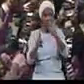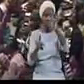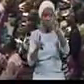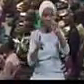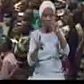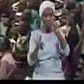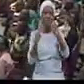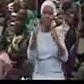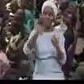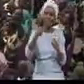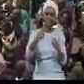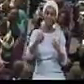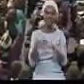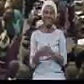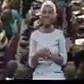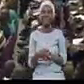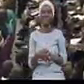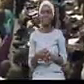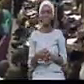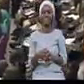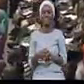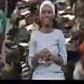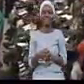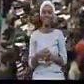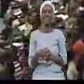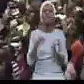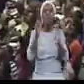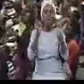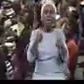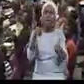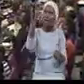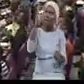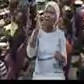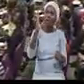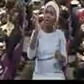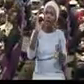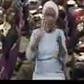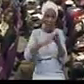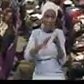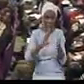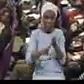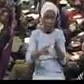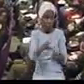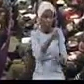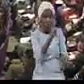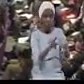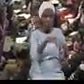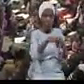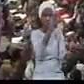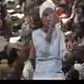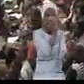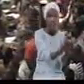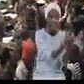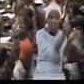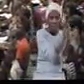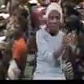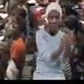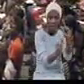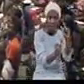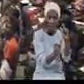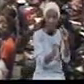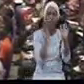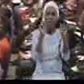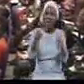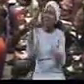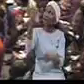my people now. Can God forgive even those in the prison? Can God forgive